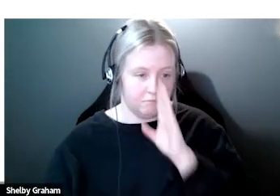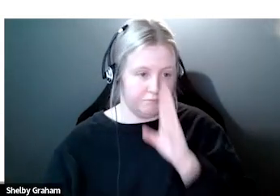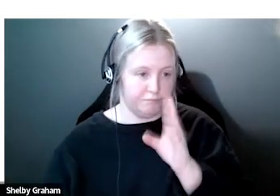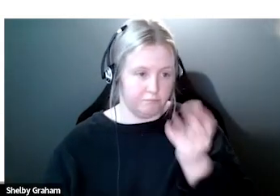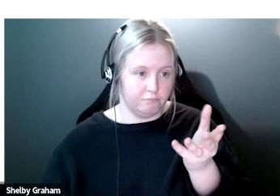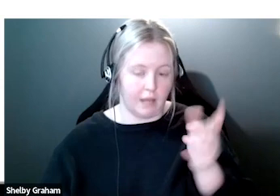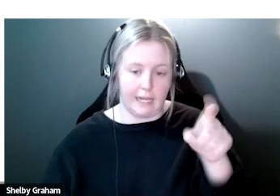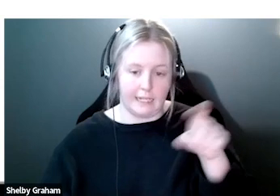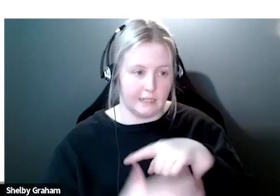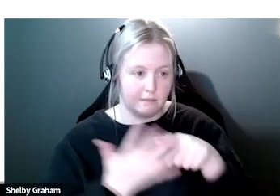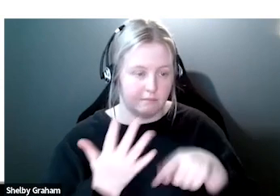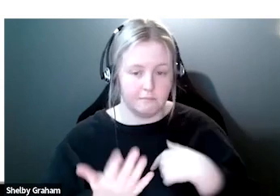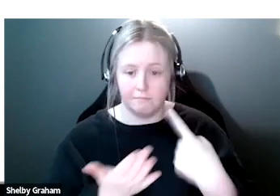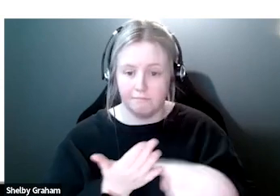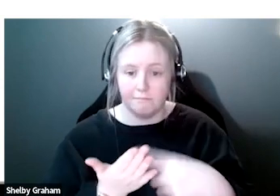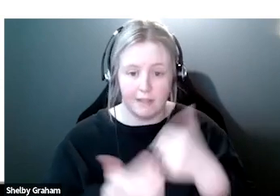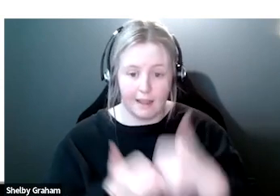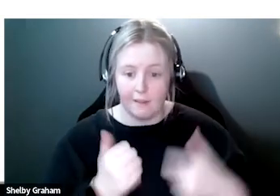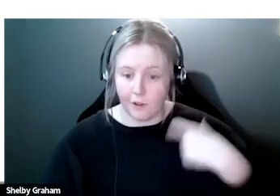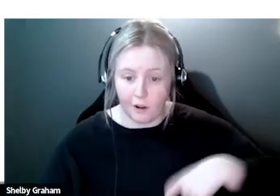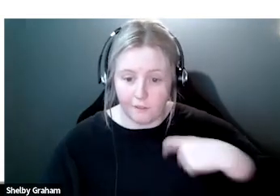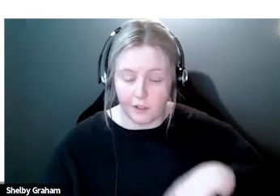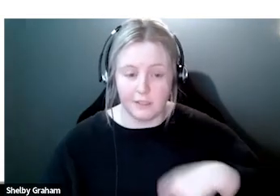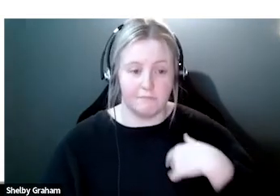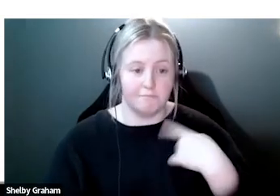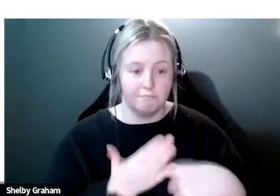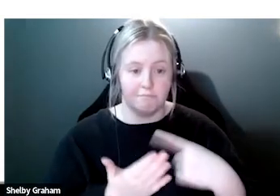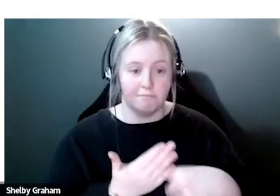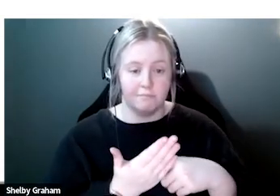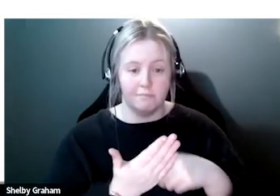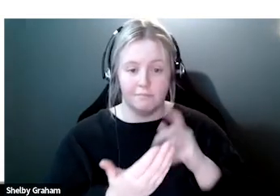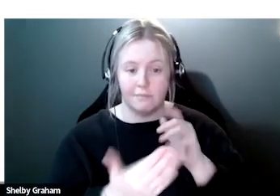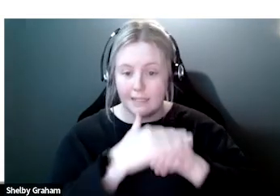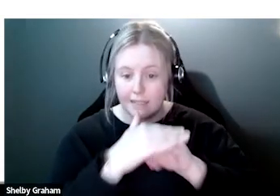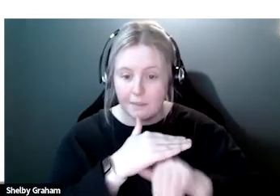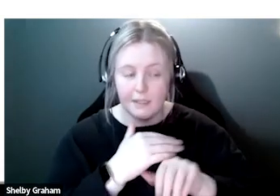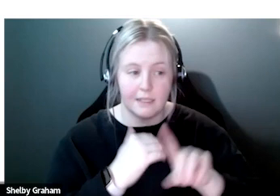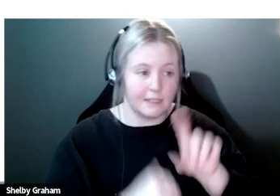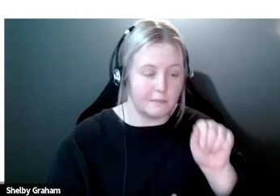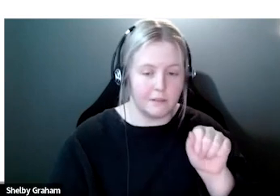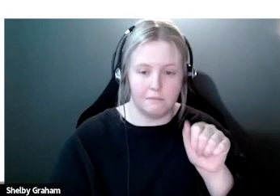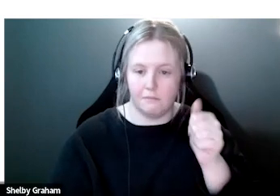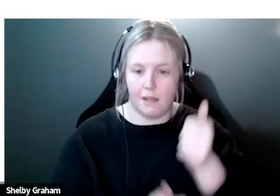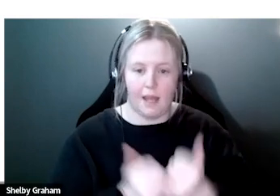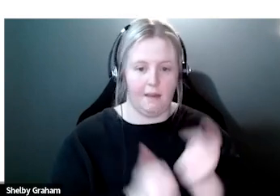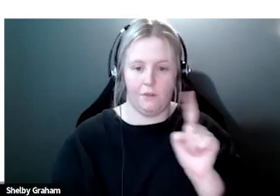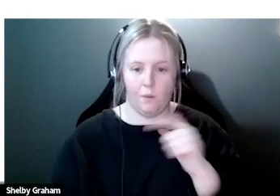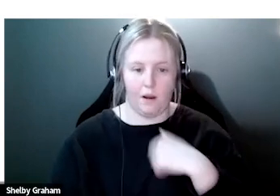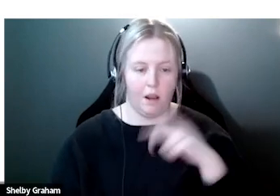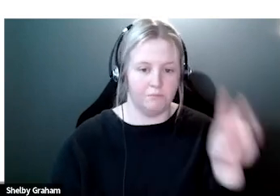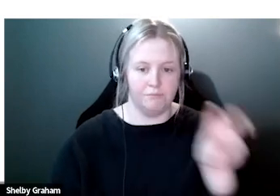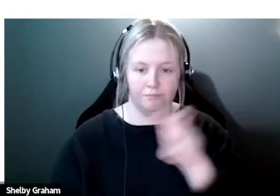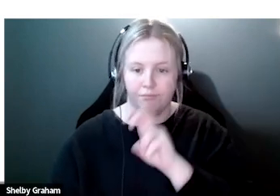I talk about it at every conference. I talk about accessibility and disability everywhere I go, on every medium, in the